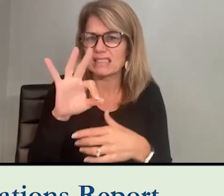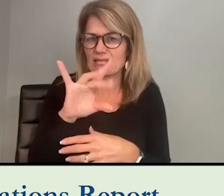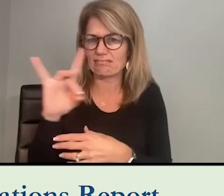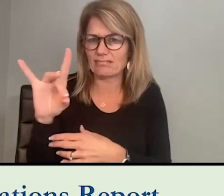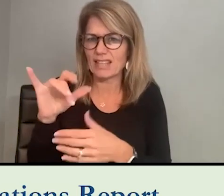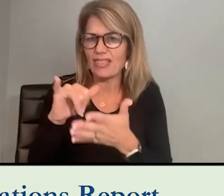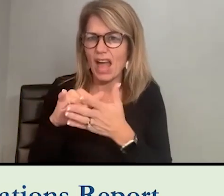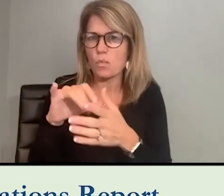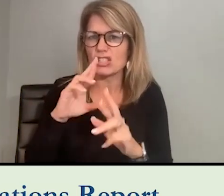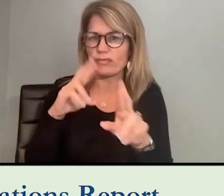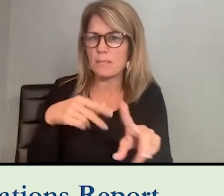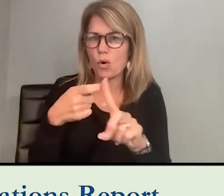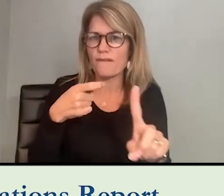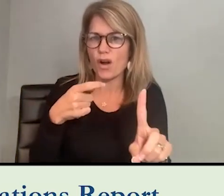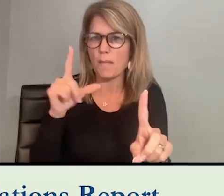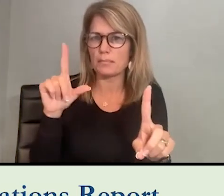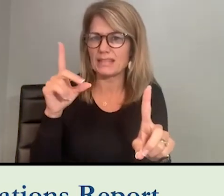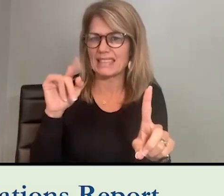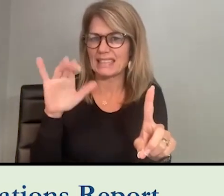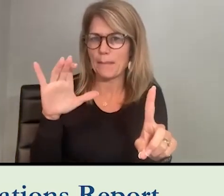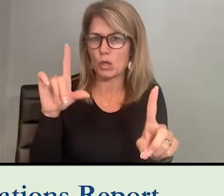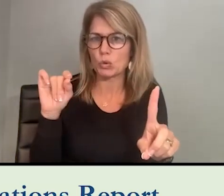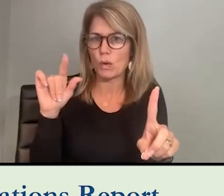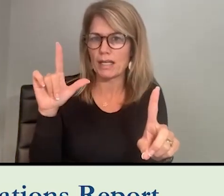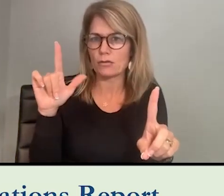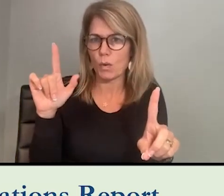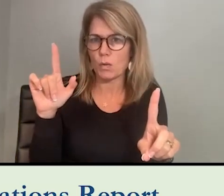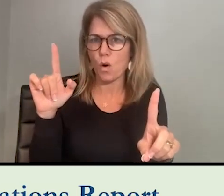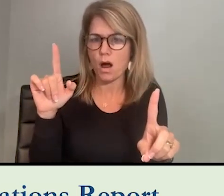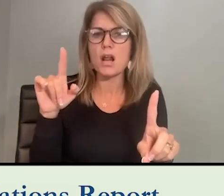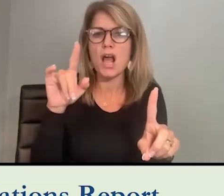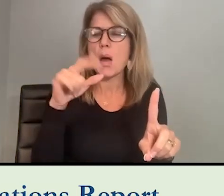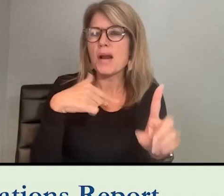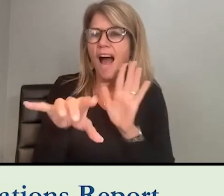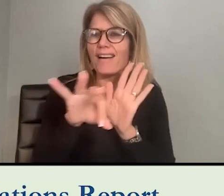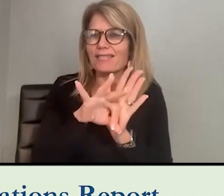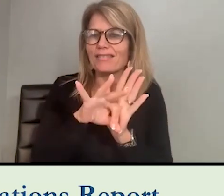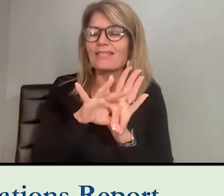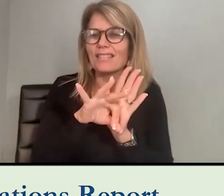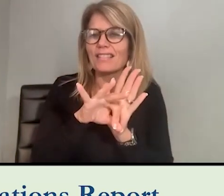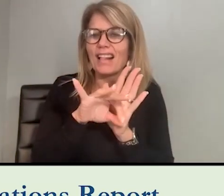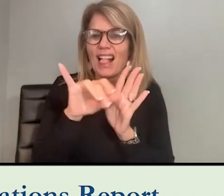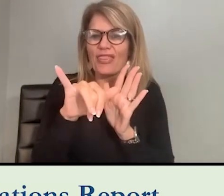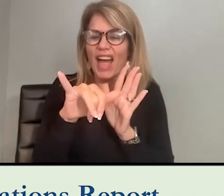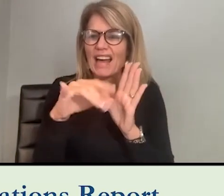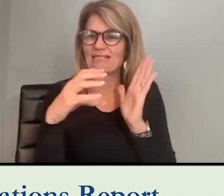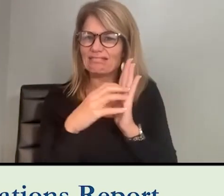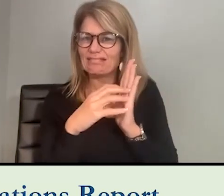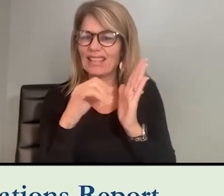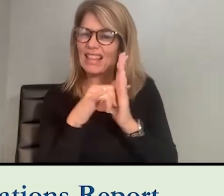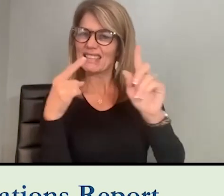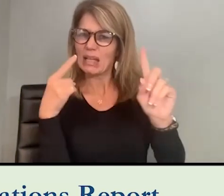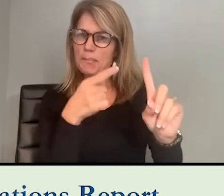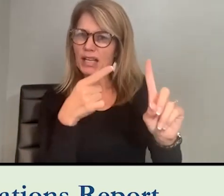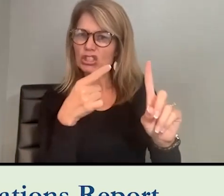December of 2021. And I chose this particular page because it has woven into it the kind of mission that the states